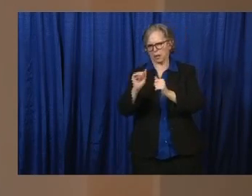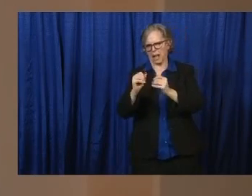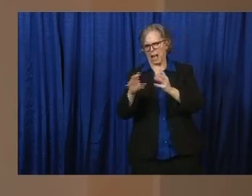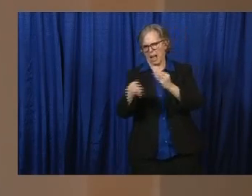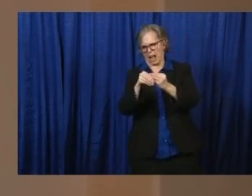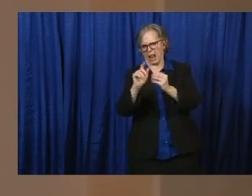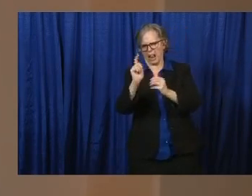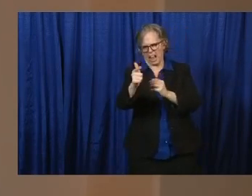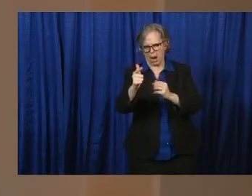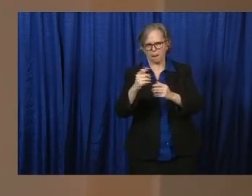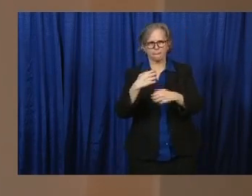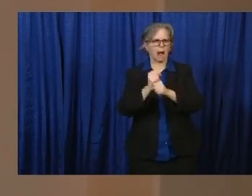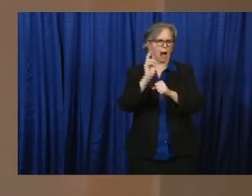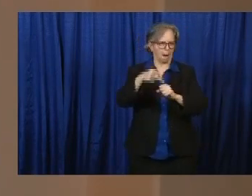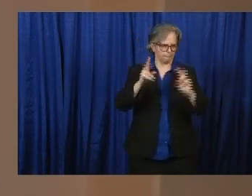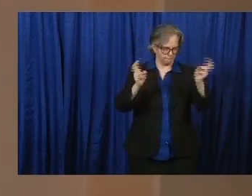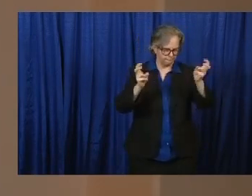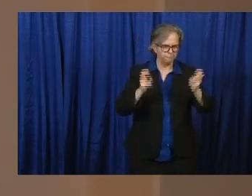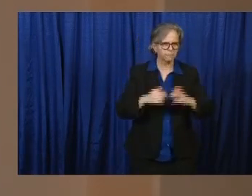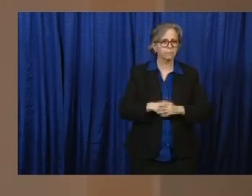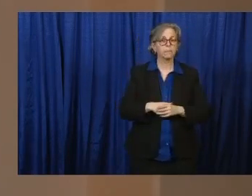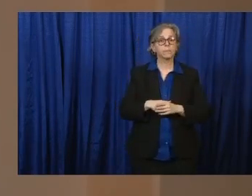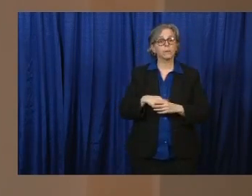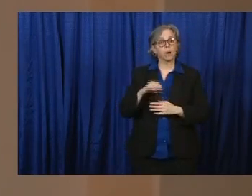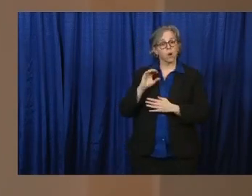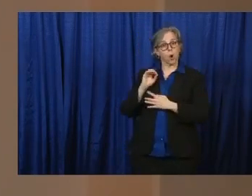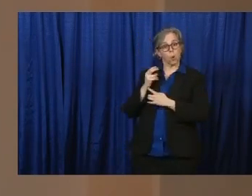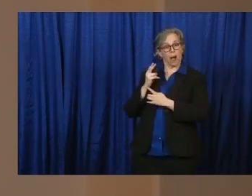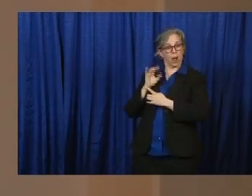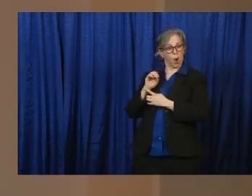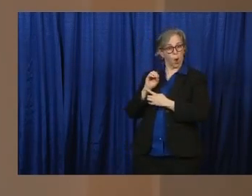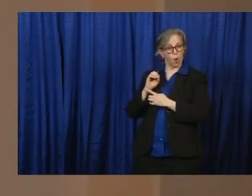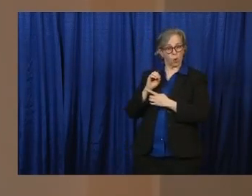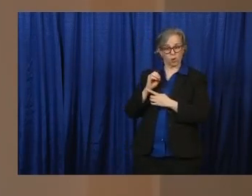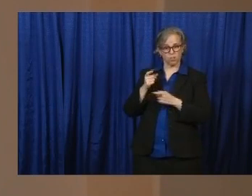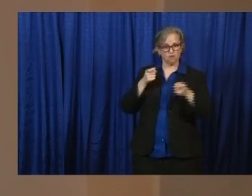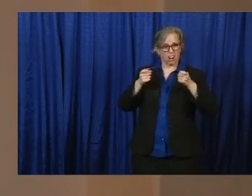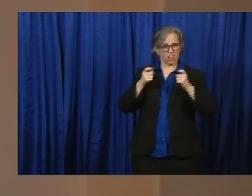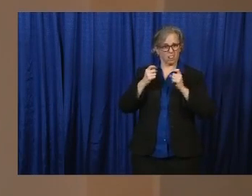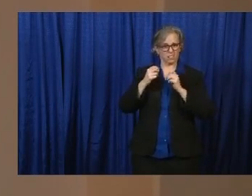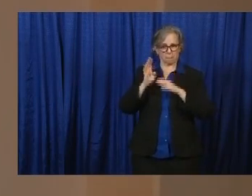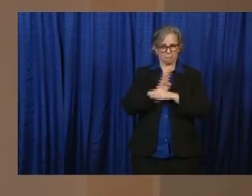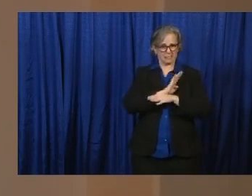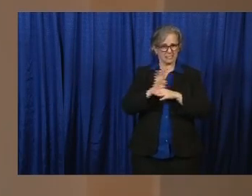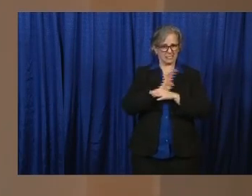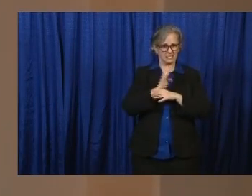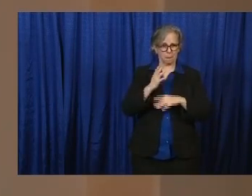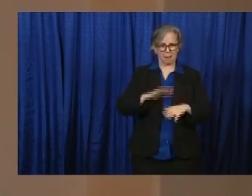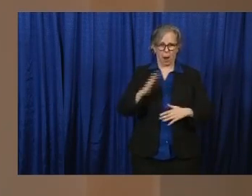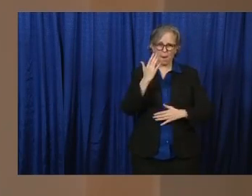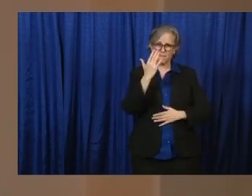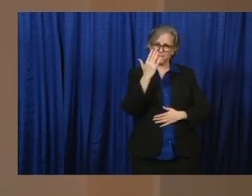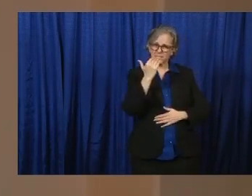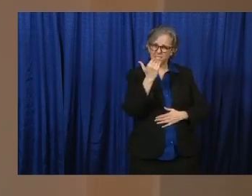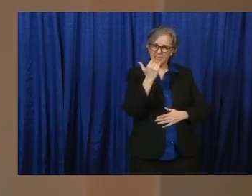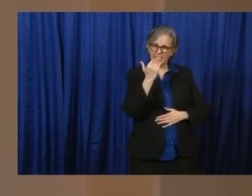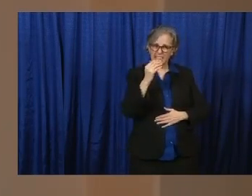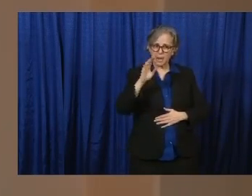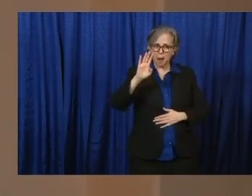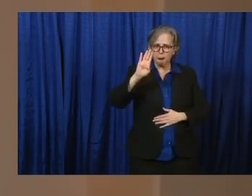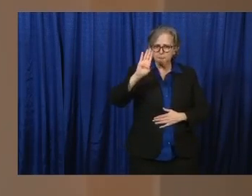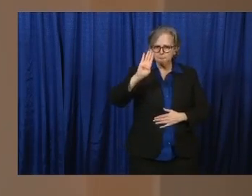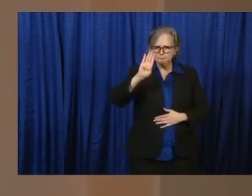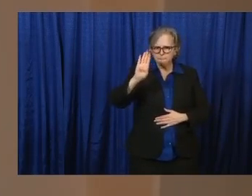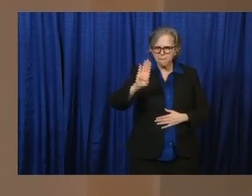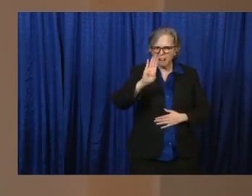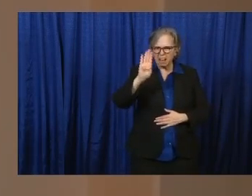Ohio, regulated institutions are only about $15 billion of that market. Outside of Ohio, regulated